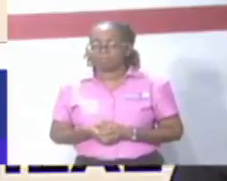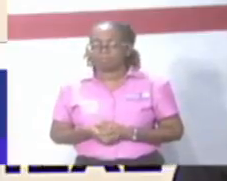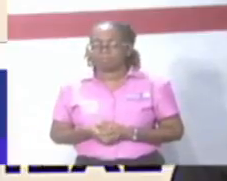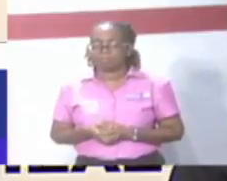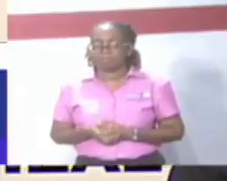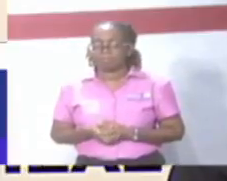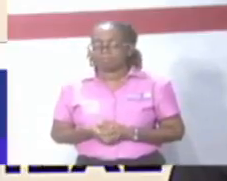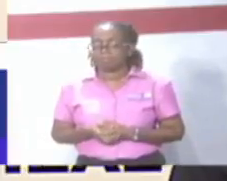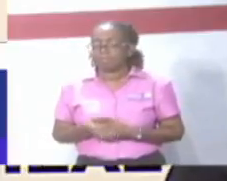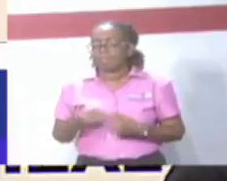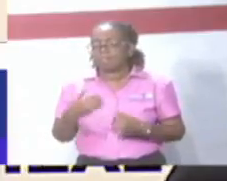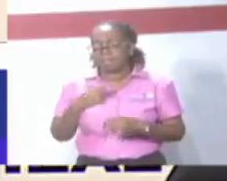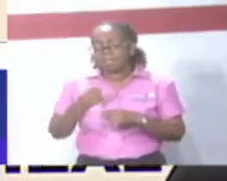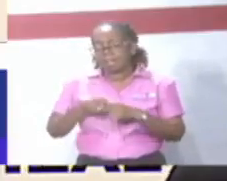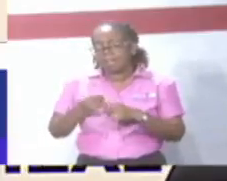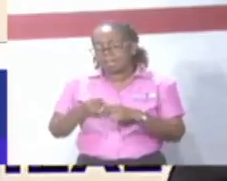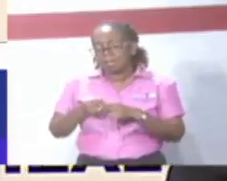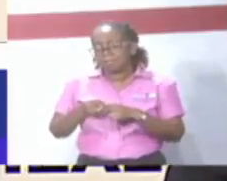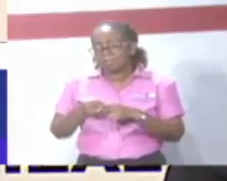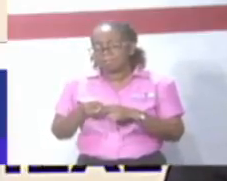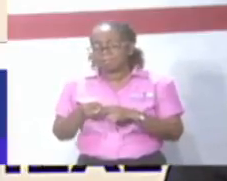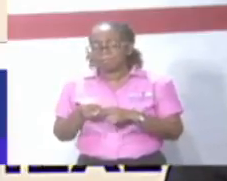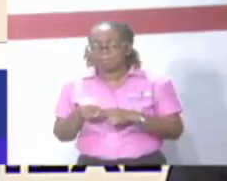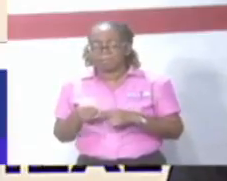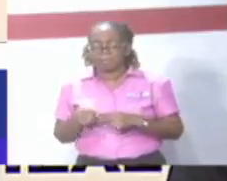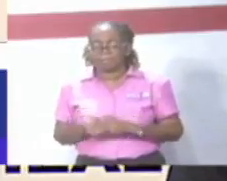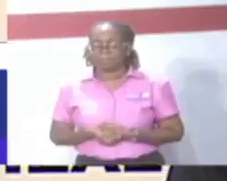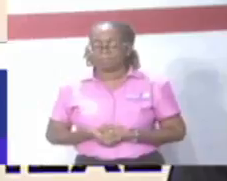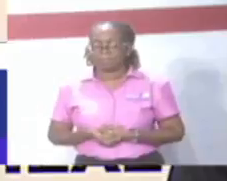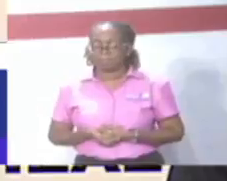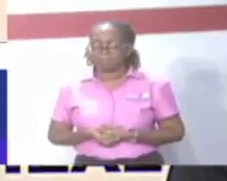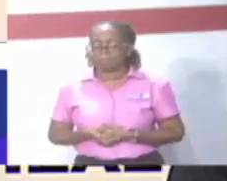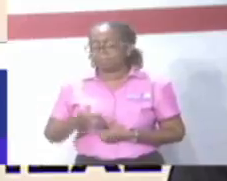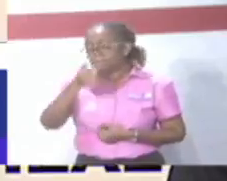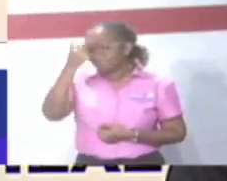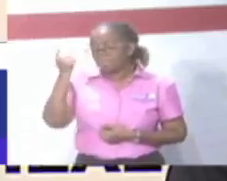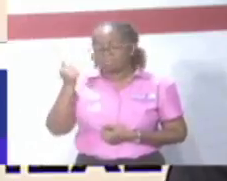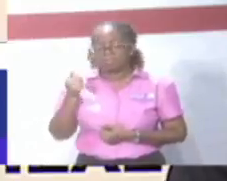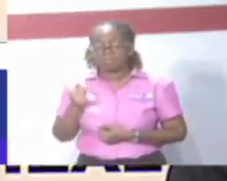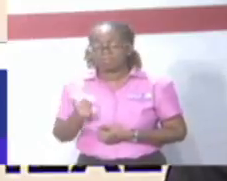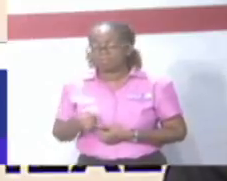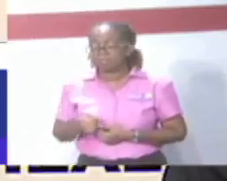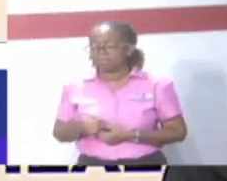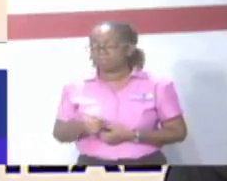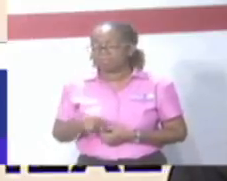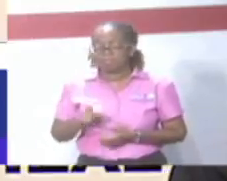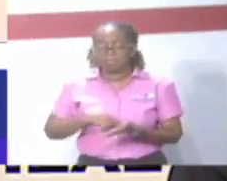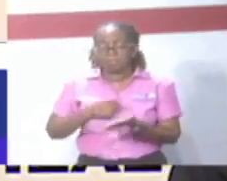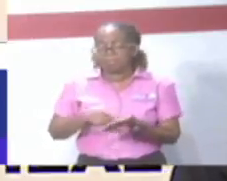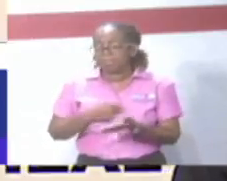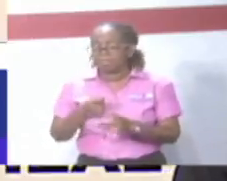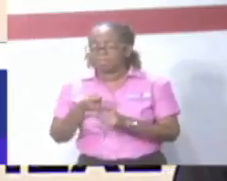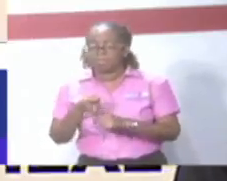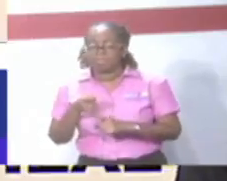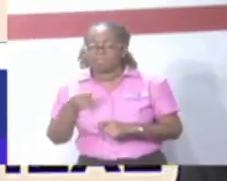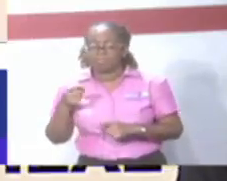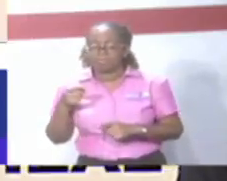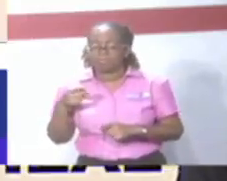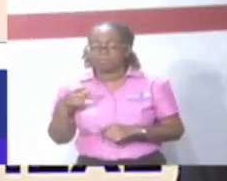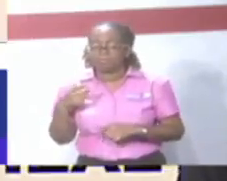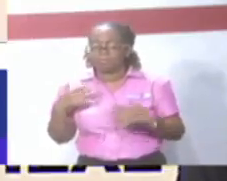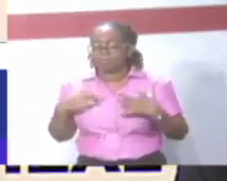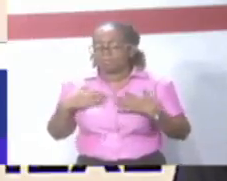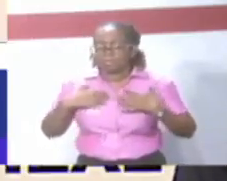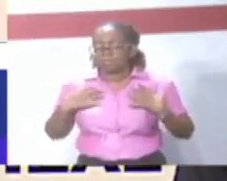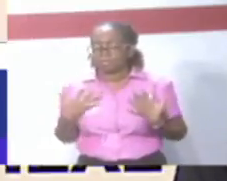medicine. Right? It can be caused by viruses. Yes, viruses. Mumps virus could cause it. Caused by viruses and bacterial infection. We have